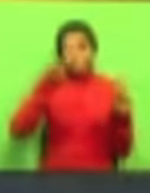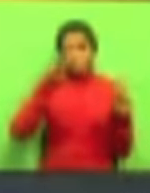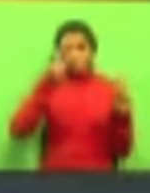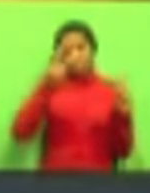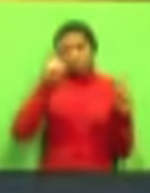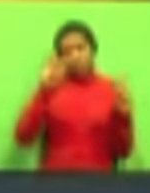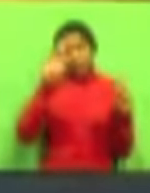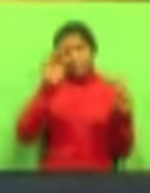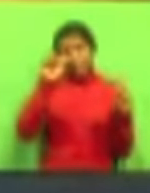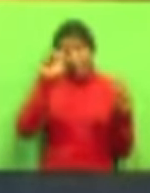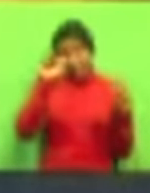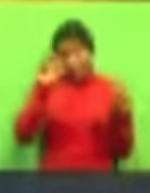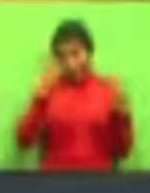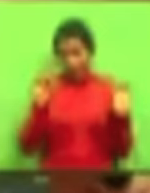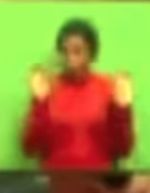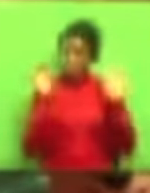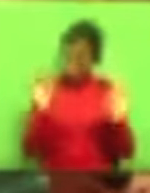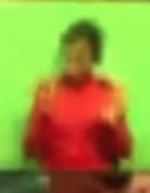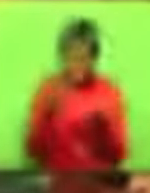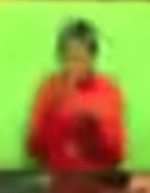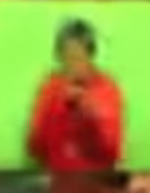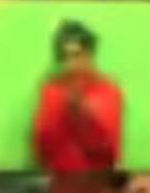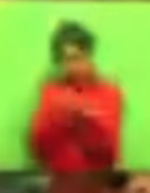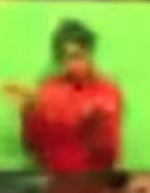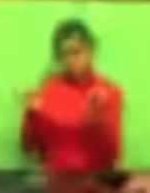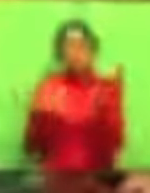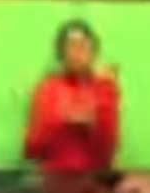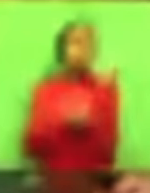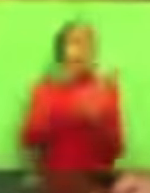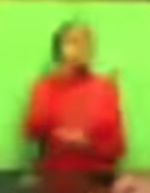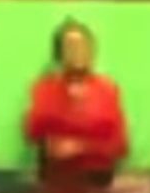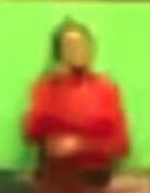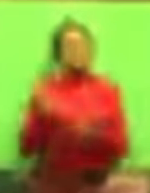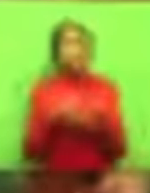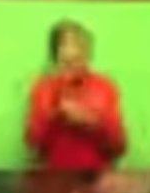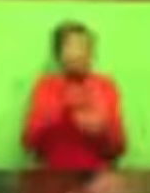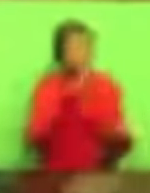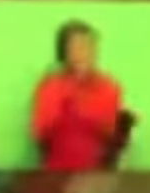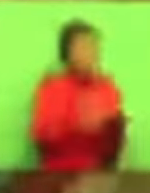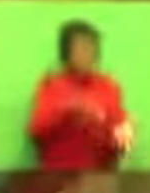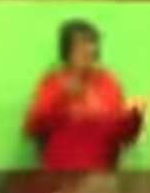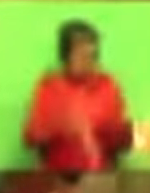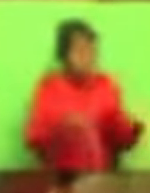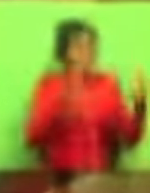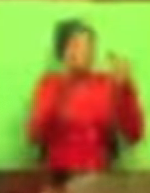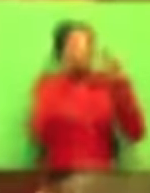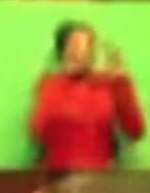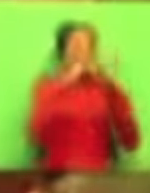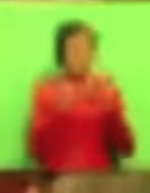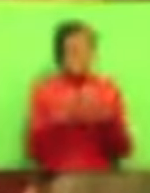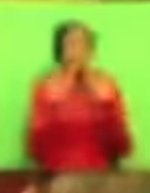the office of the Public Protector, according to the recommendation of this House. Thank you very much, honourable